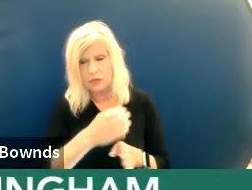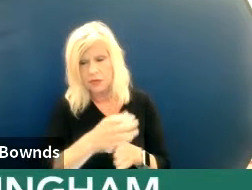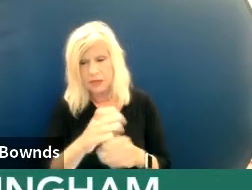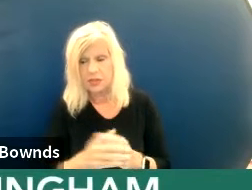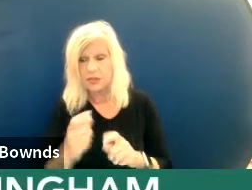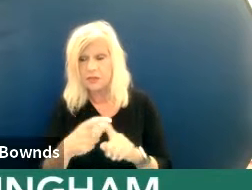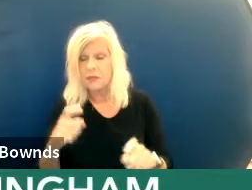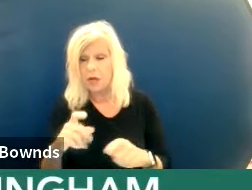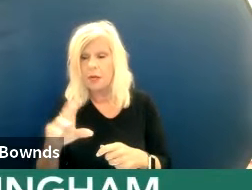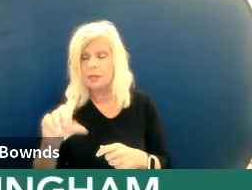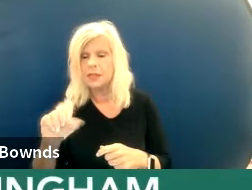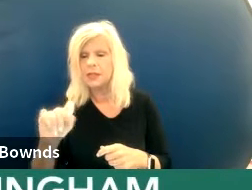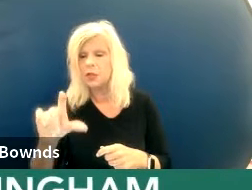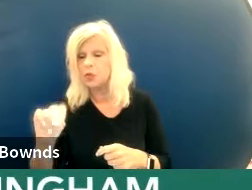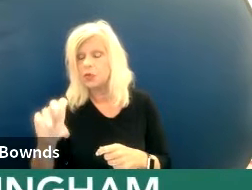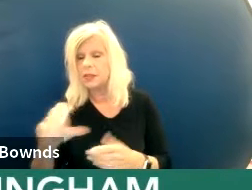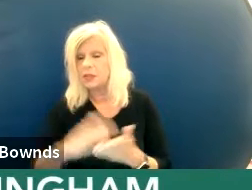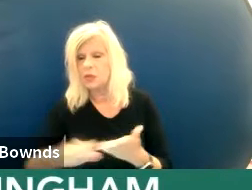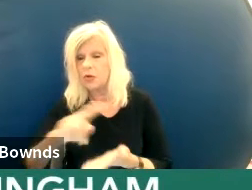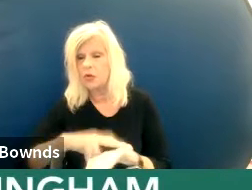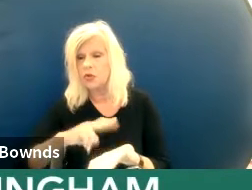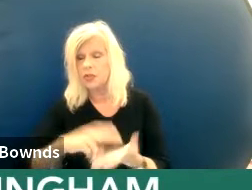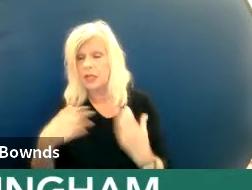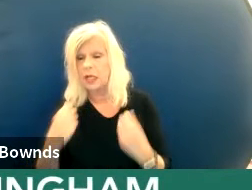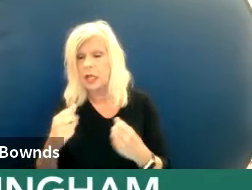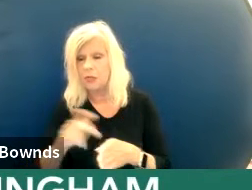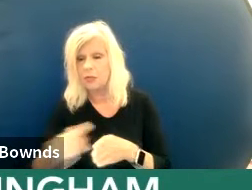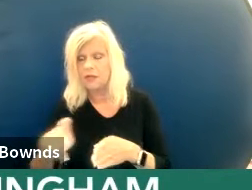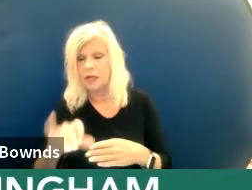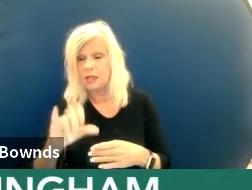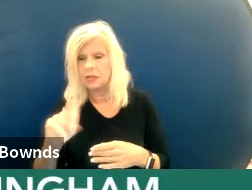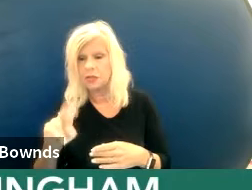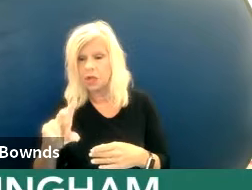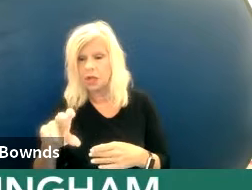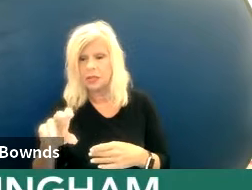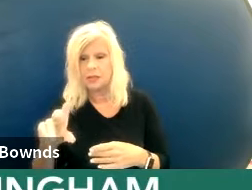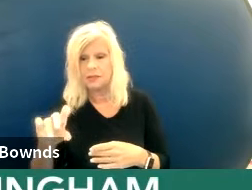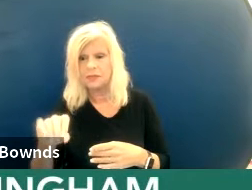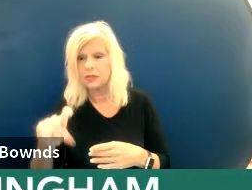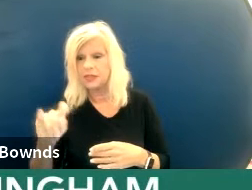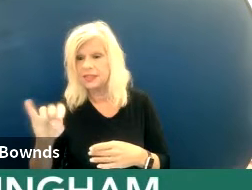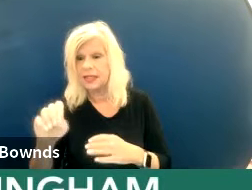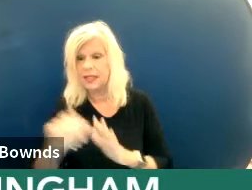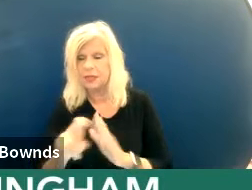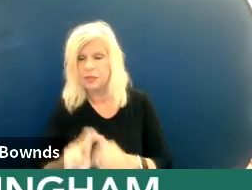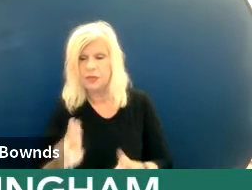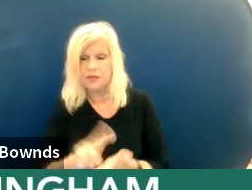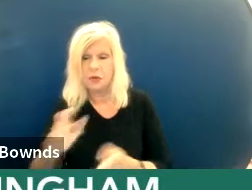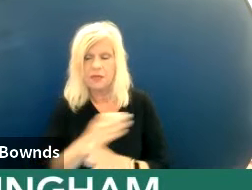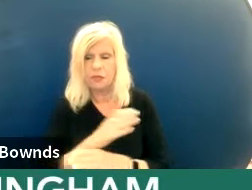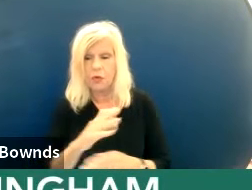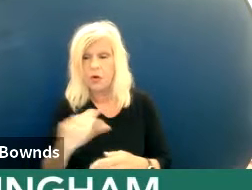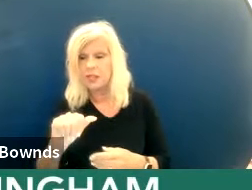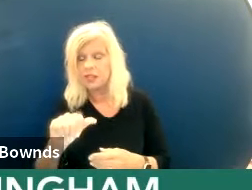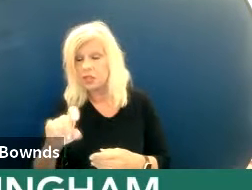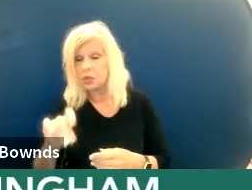Lewis College of Nursing and Health Professions at Georgia State University, where he was the Associate Dean for Research and